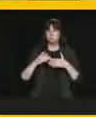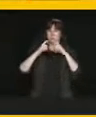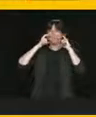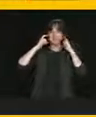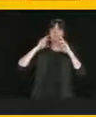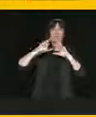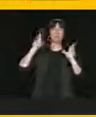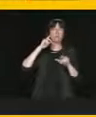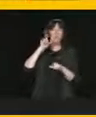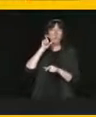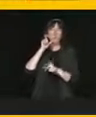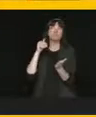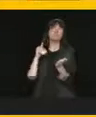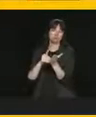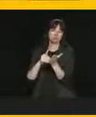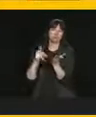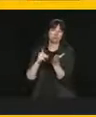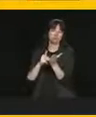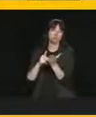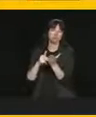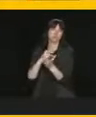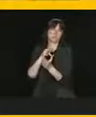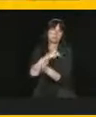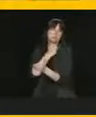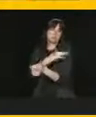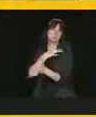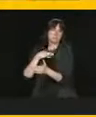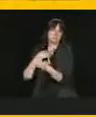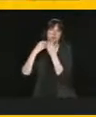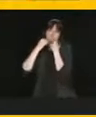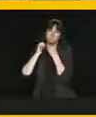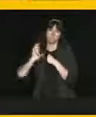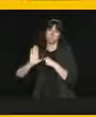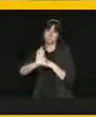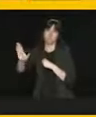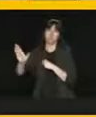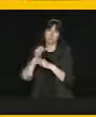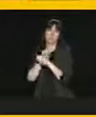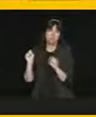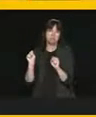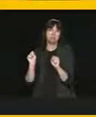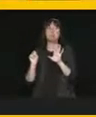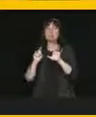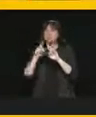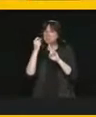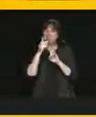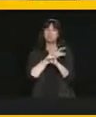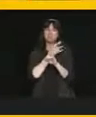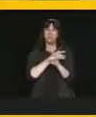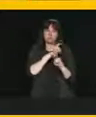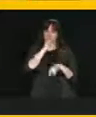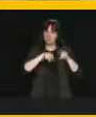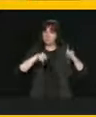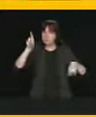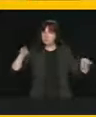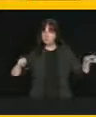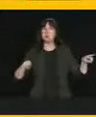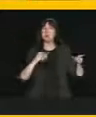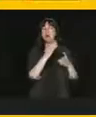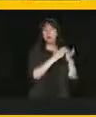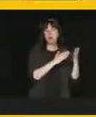doing extraordinary work to keep us all safe. But we also know that as different provinces look at starting to reopen